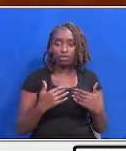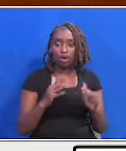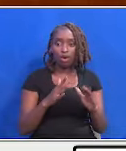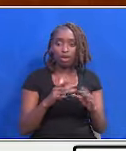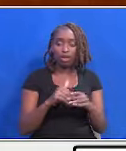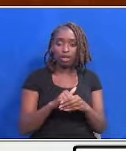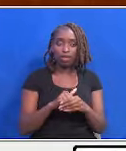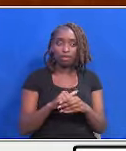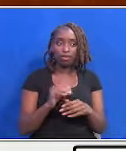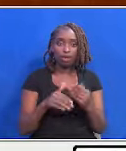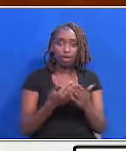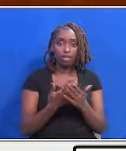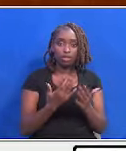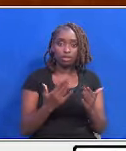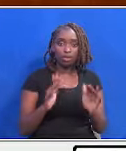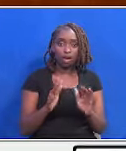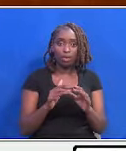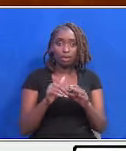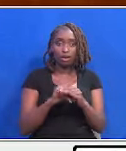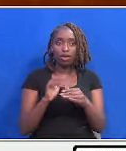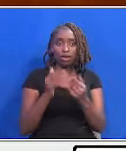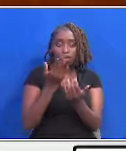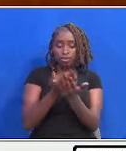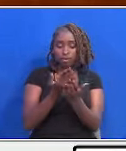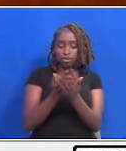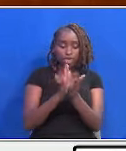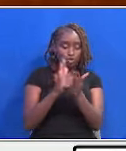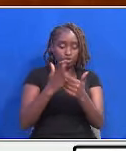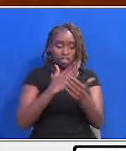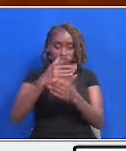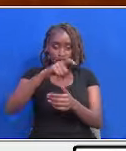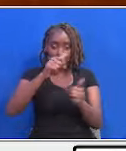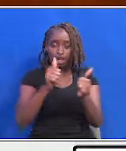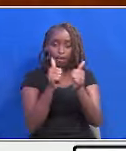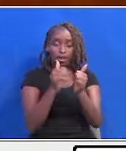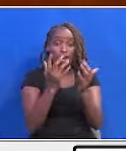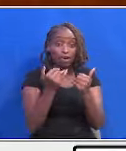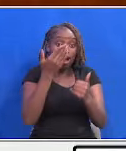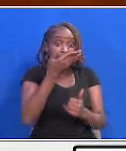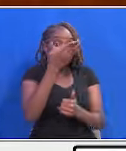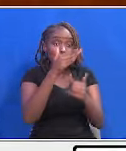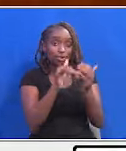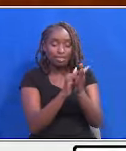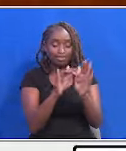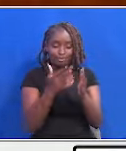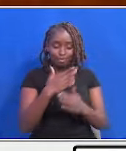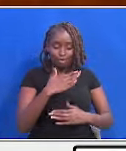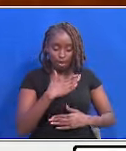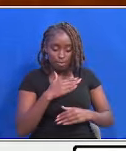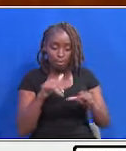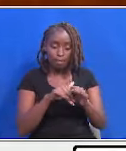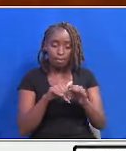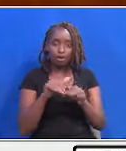of the proposal and what needs to be done. So with respect to that, honorable members, we do not have